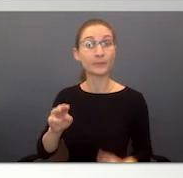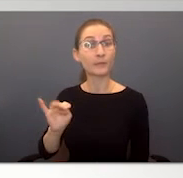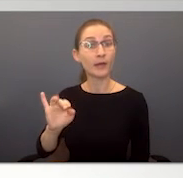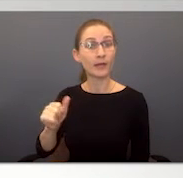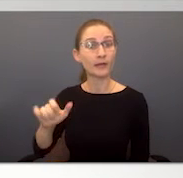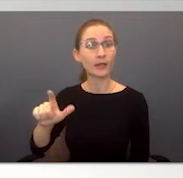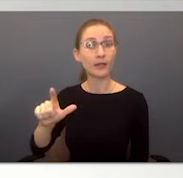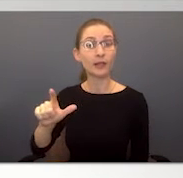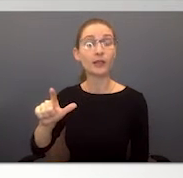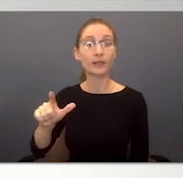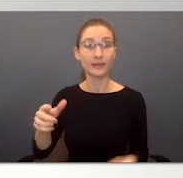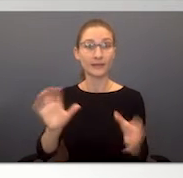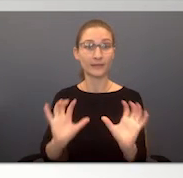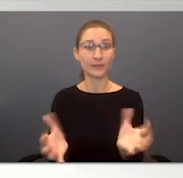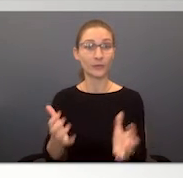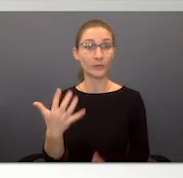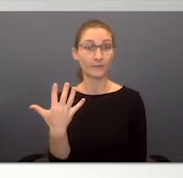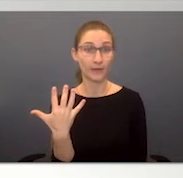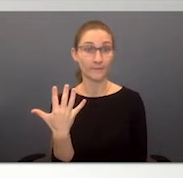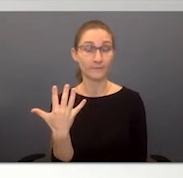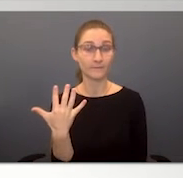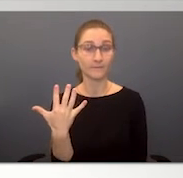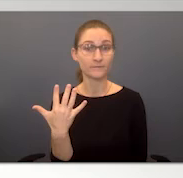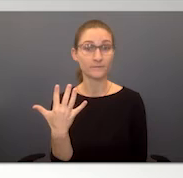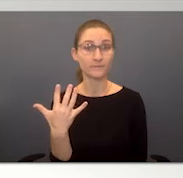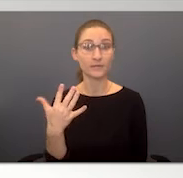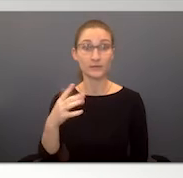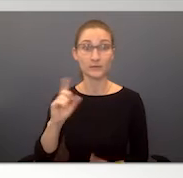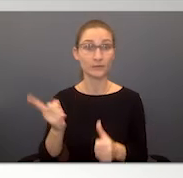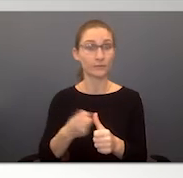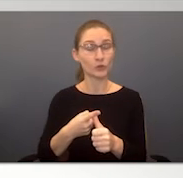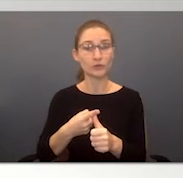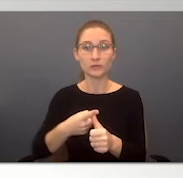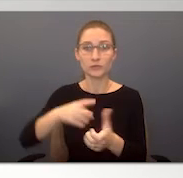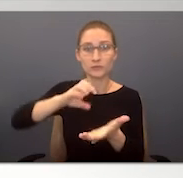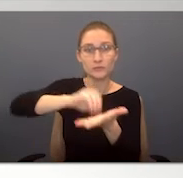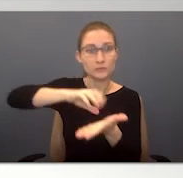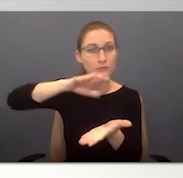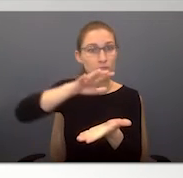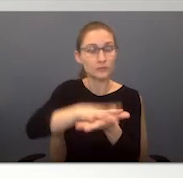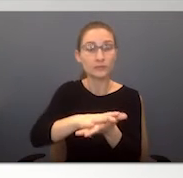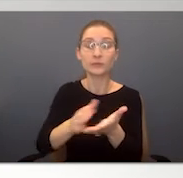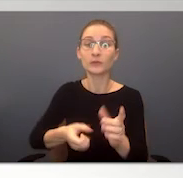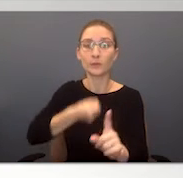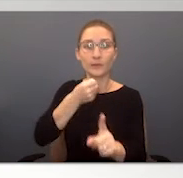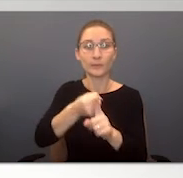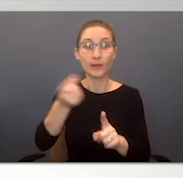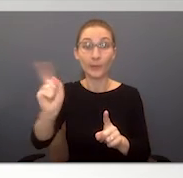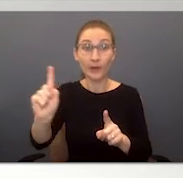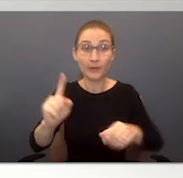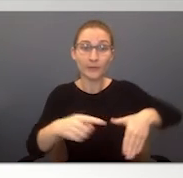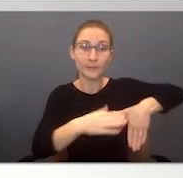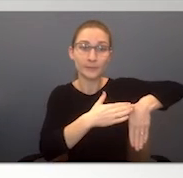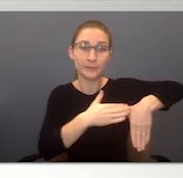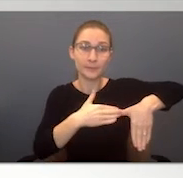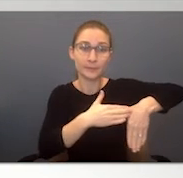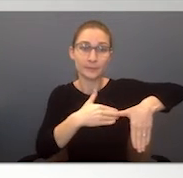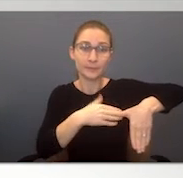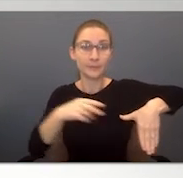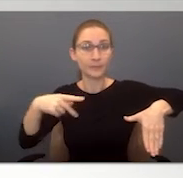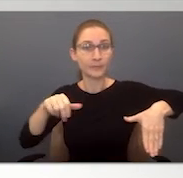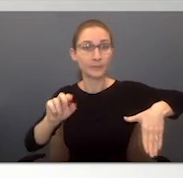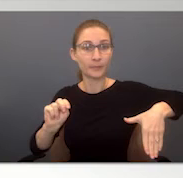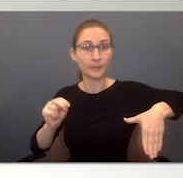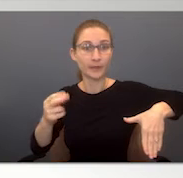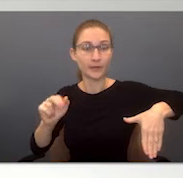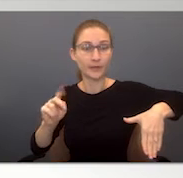Ahora aquí están algunas estadísticas de huracanes, y no leo tanto, pero Michael era